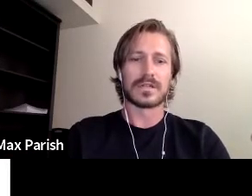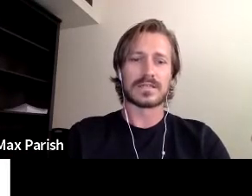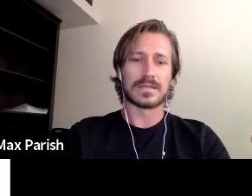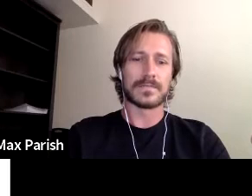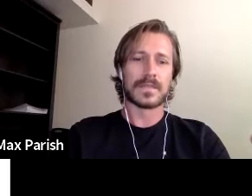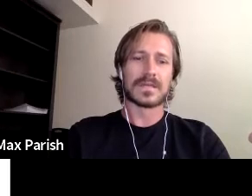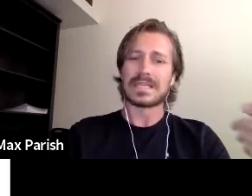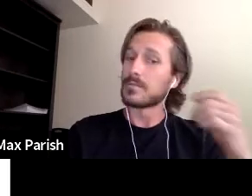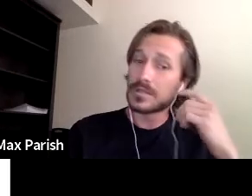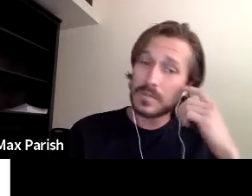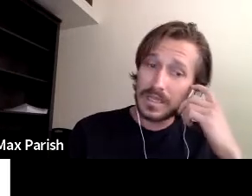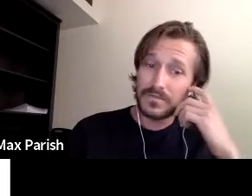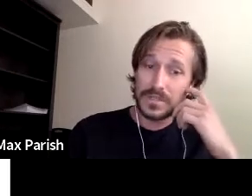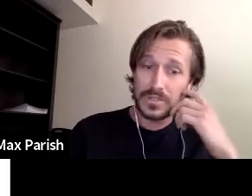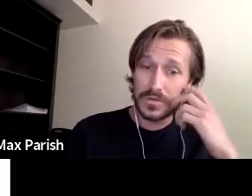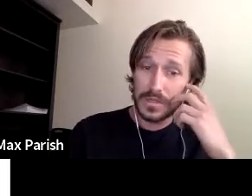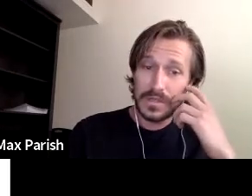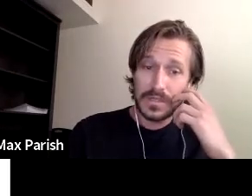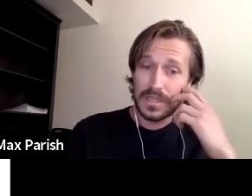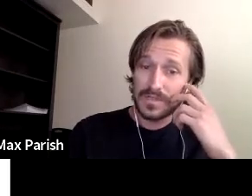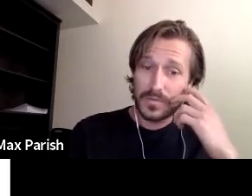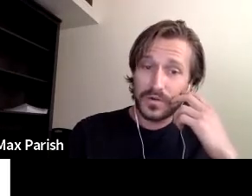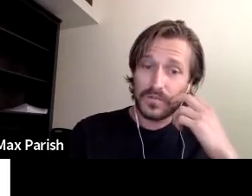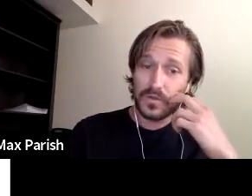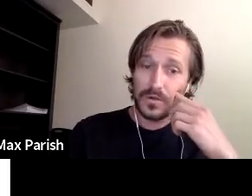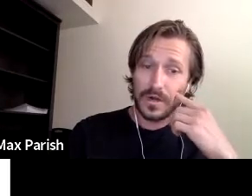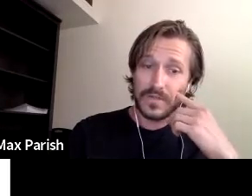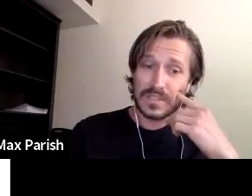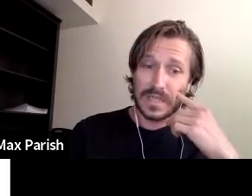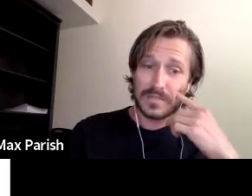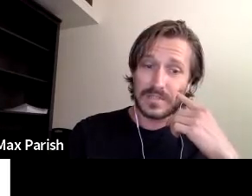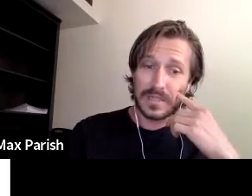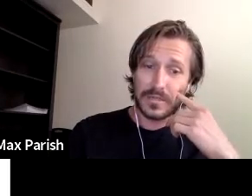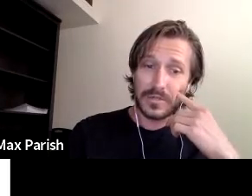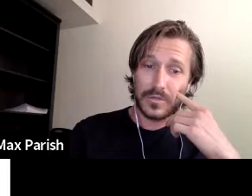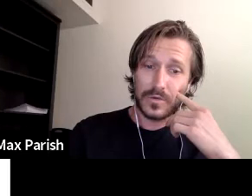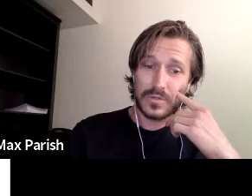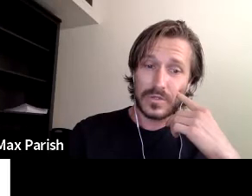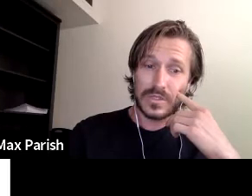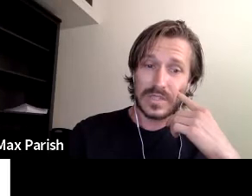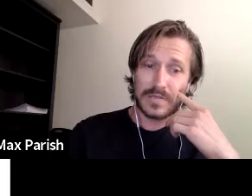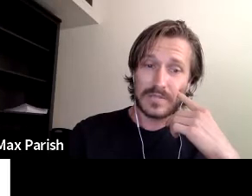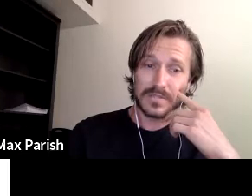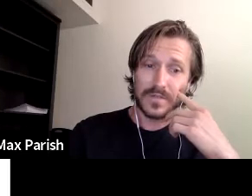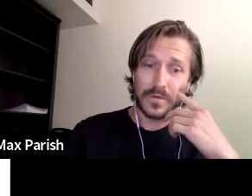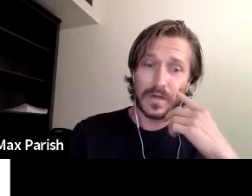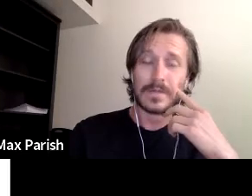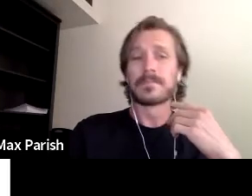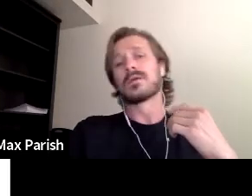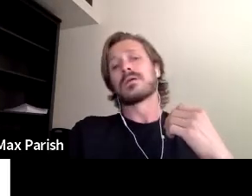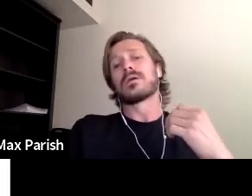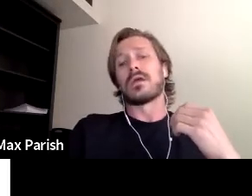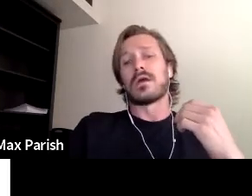really liked it. A table at the beginning of each unit that gives them a preview of the assignments, and they can click through to the assignments if they